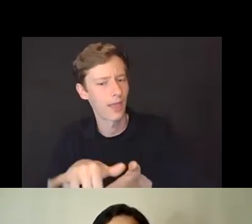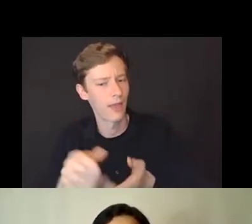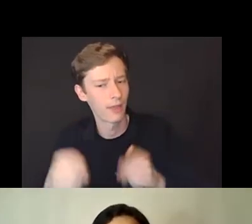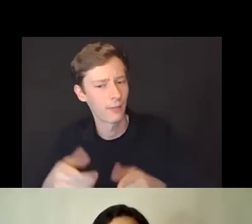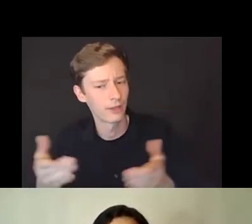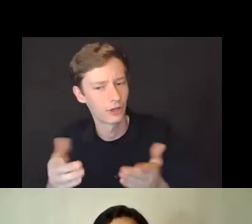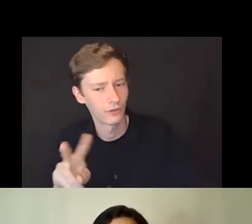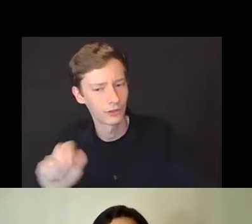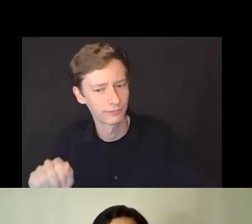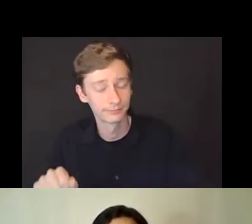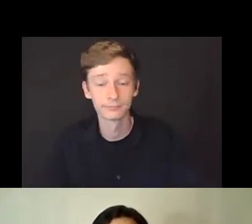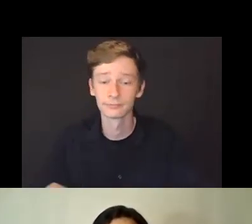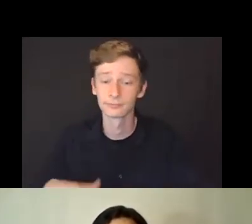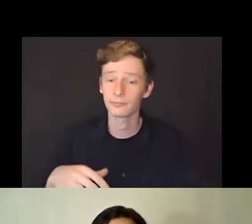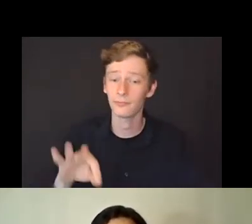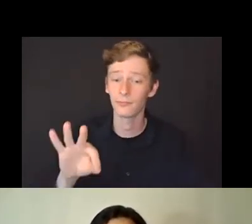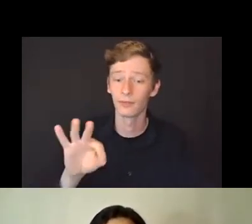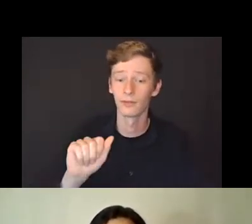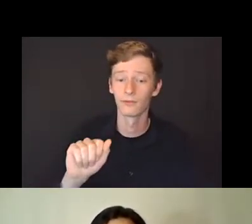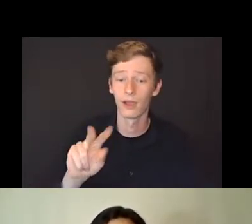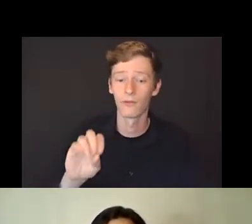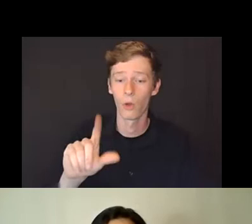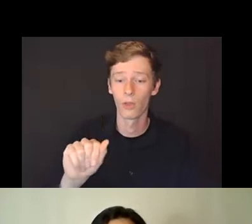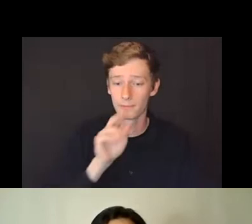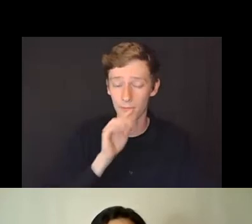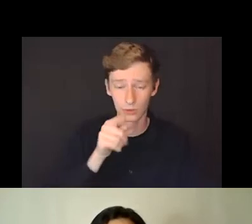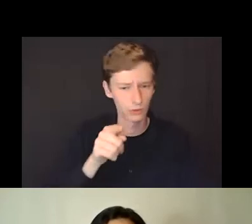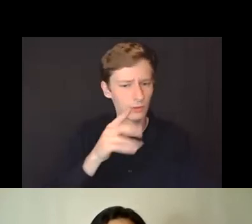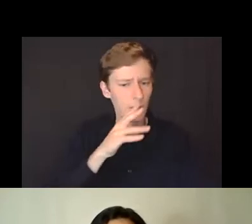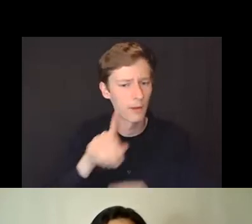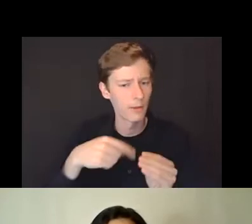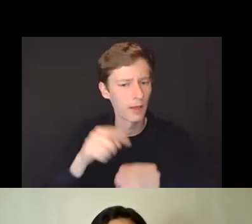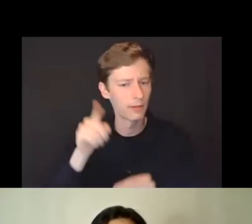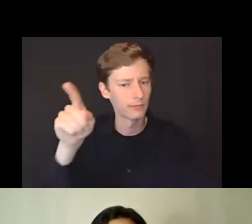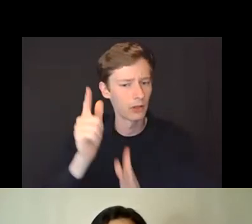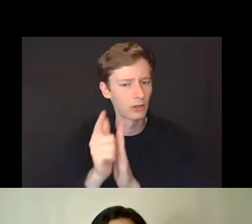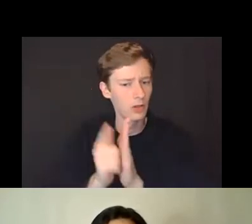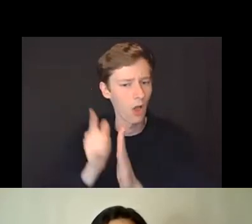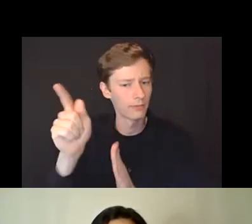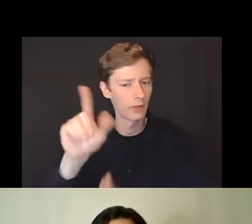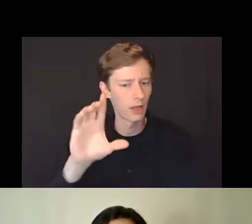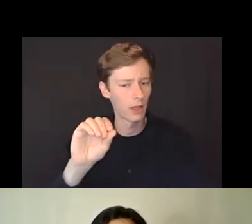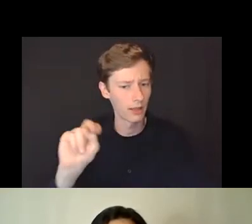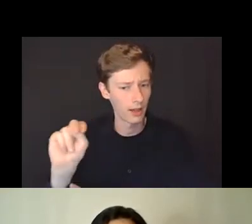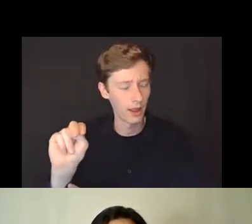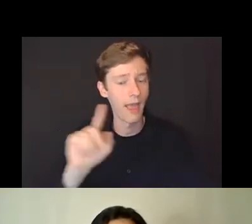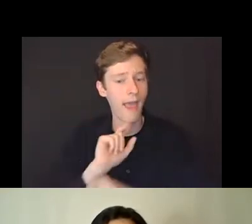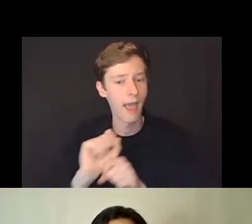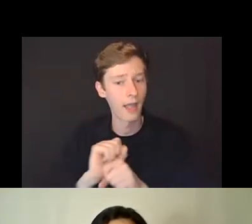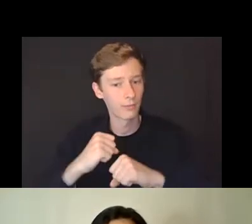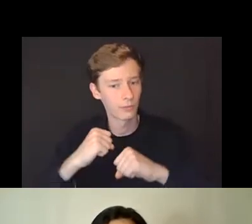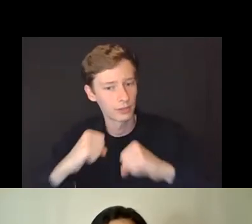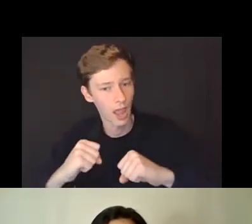Well, I know Connecticut, are you referring to the Connecticut law, which actually protects providers in Connecticut if they